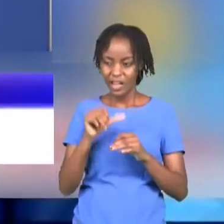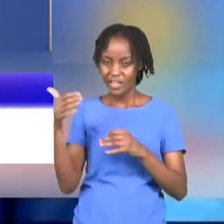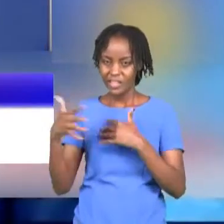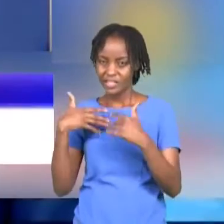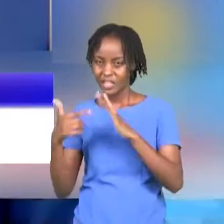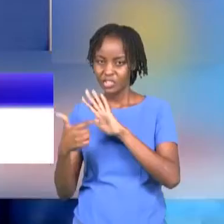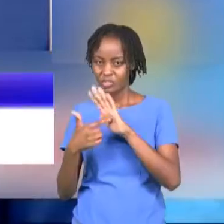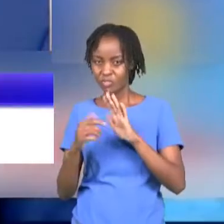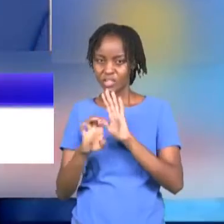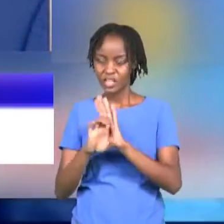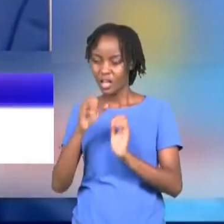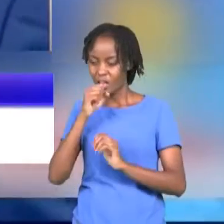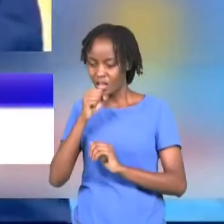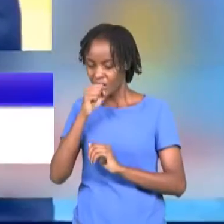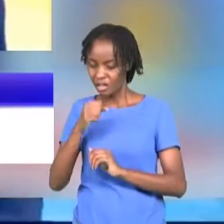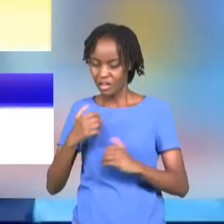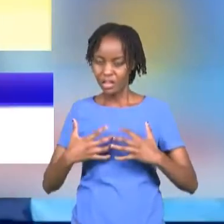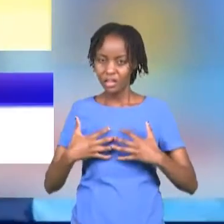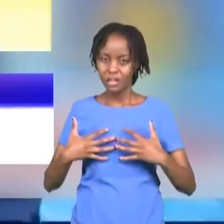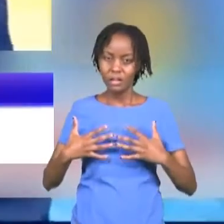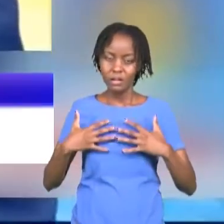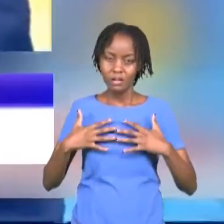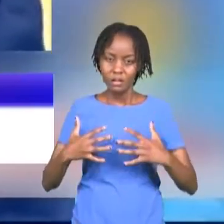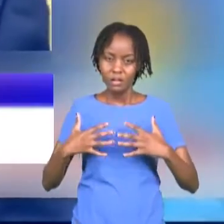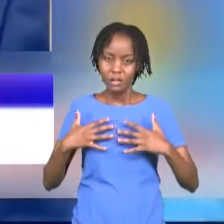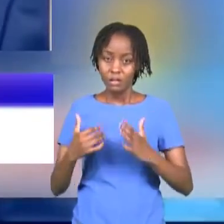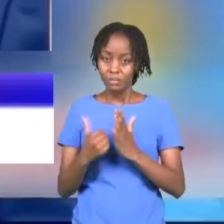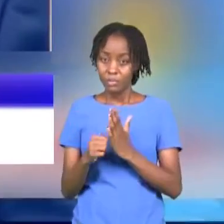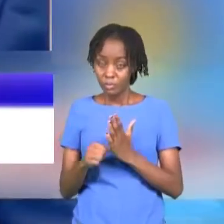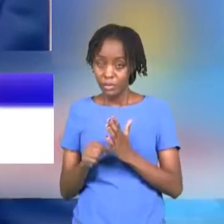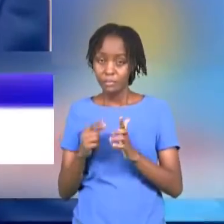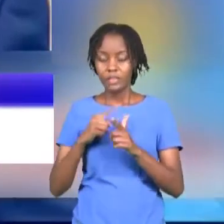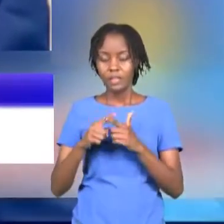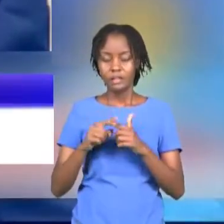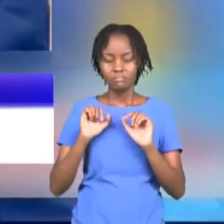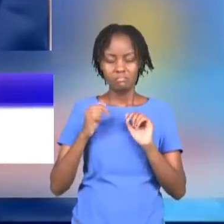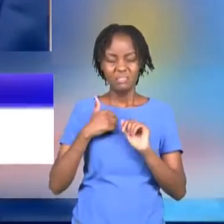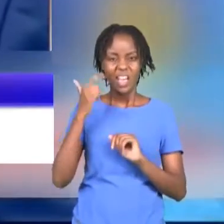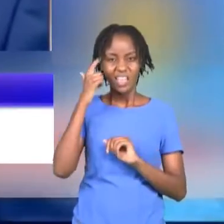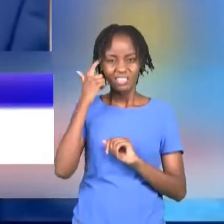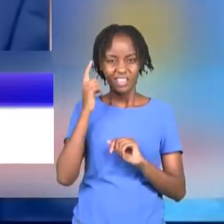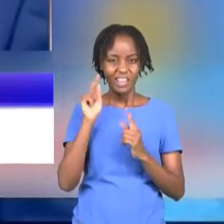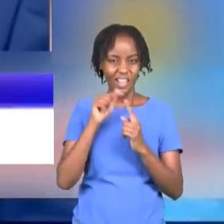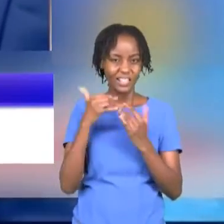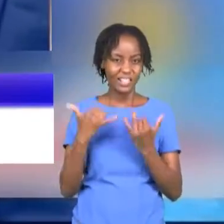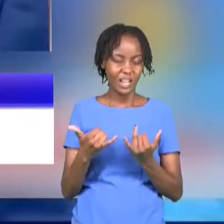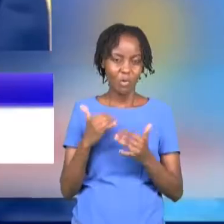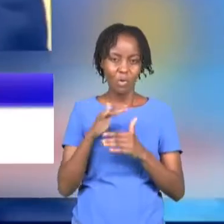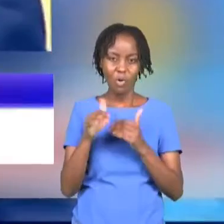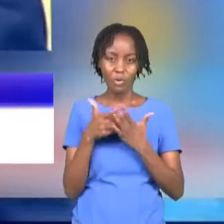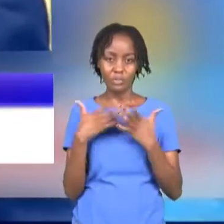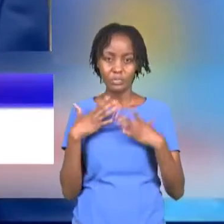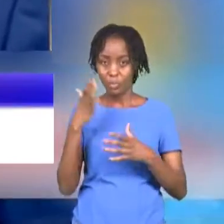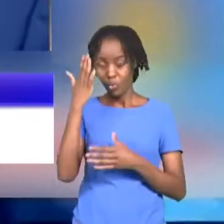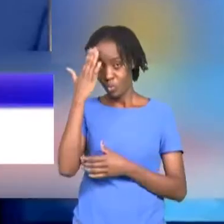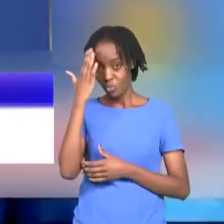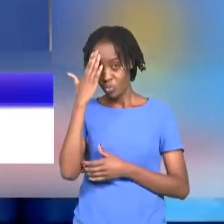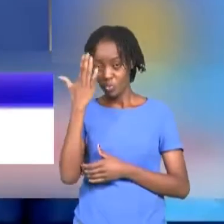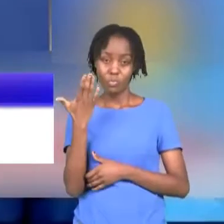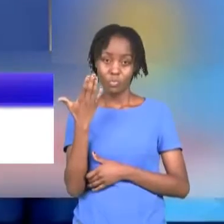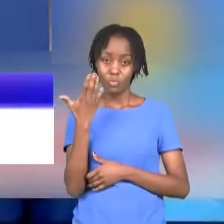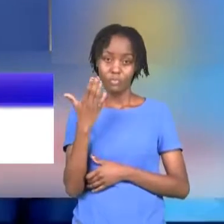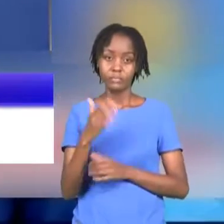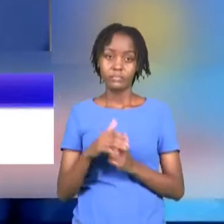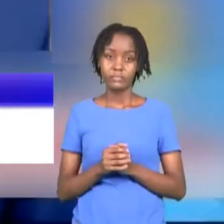shortness of breath and so on, then by now I think almost everybody knows those key symptoms, and